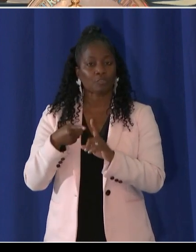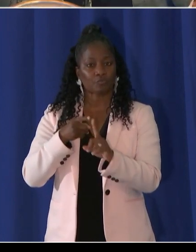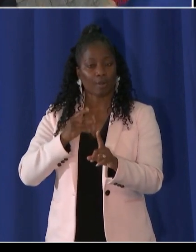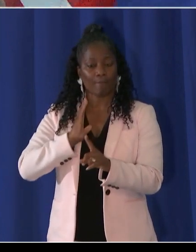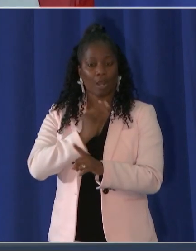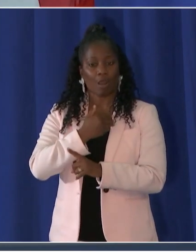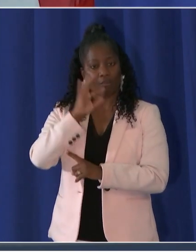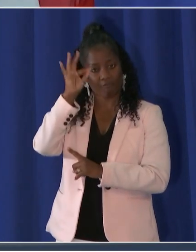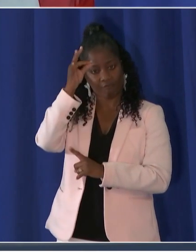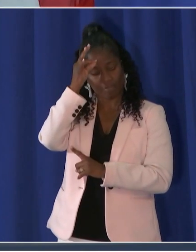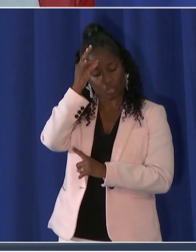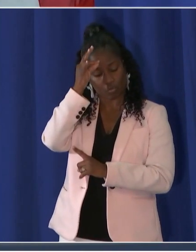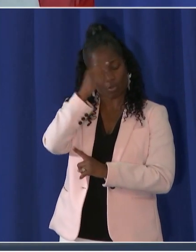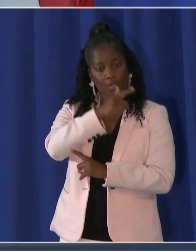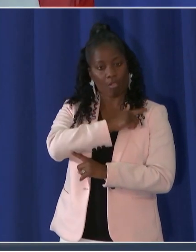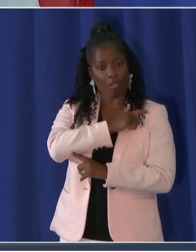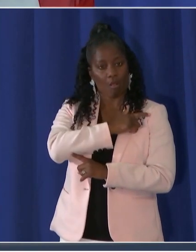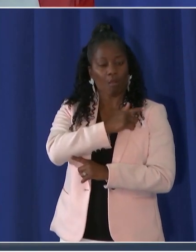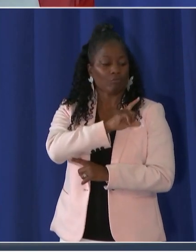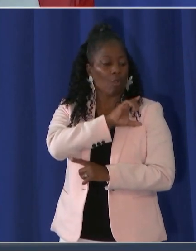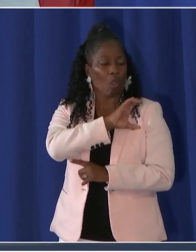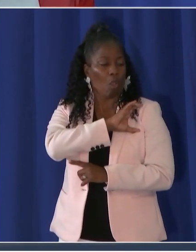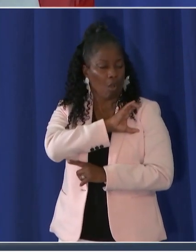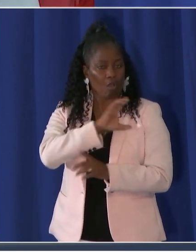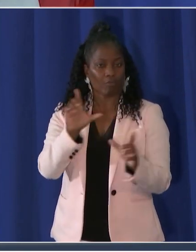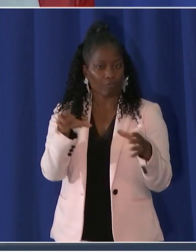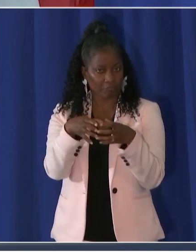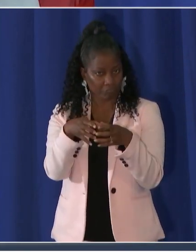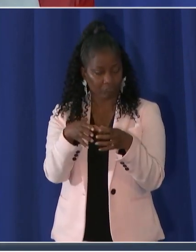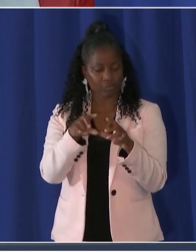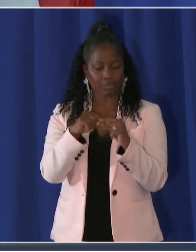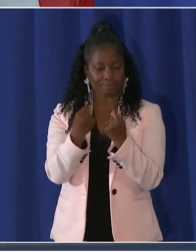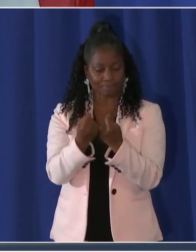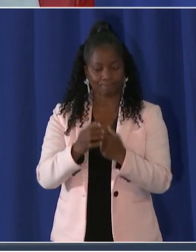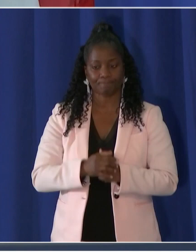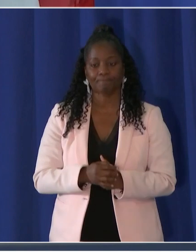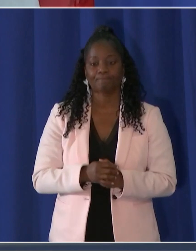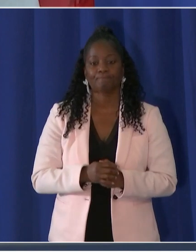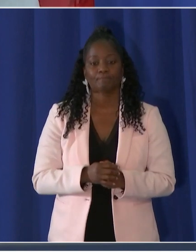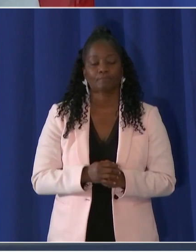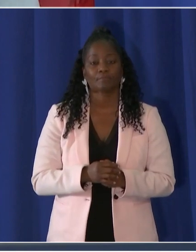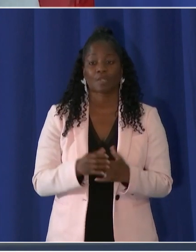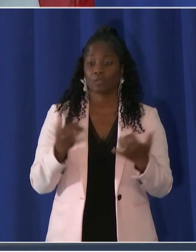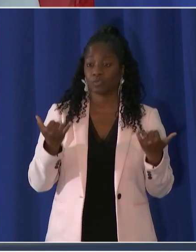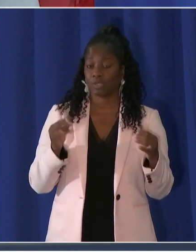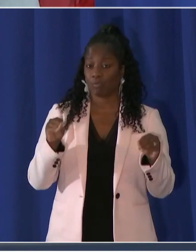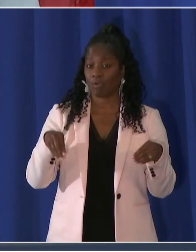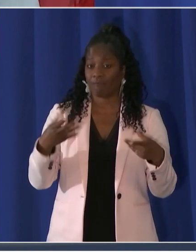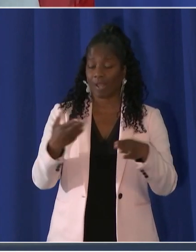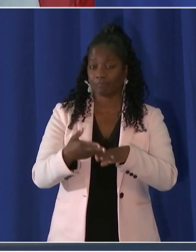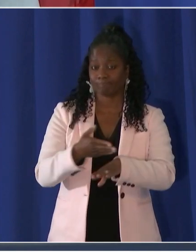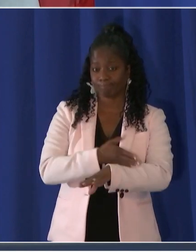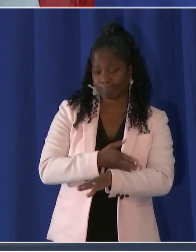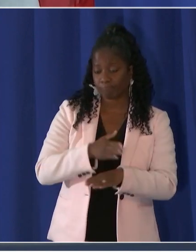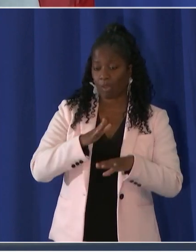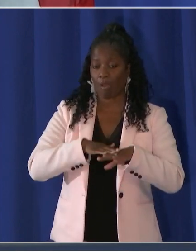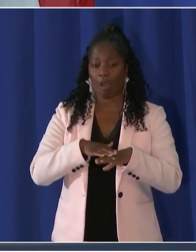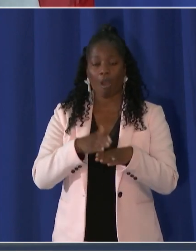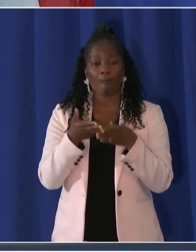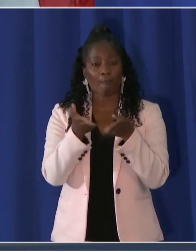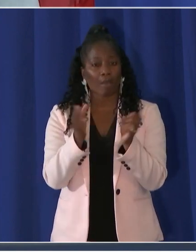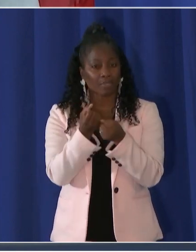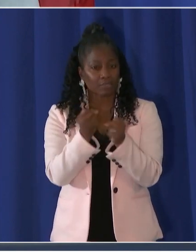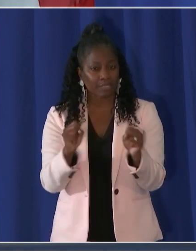our federal law enforcement team. Today we are providing a briefing on public safety in